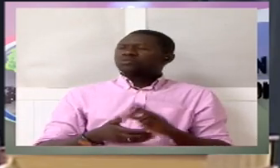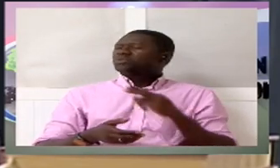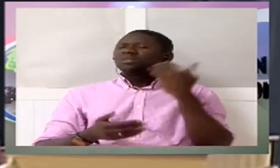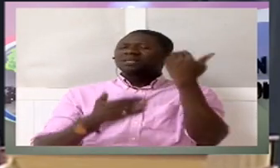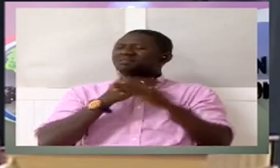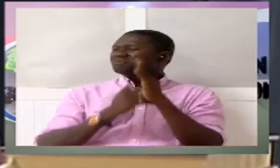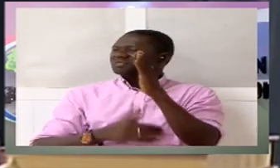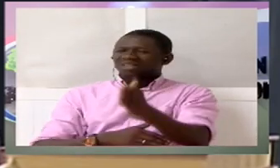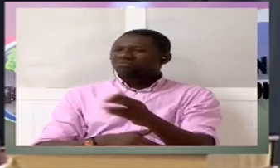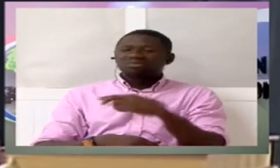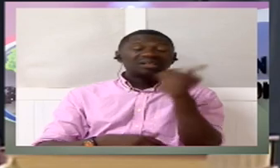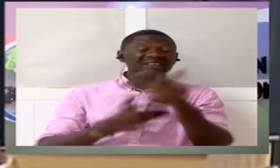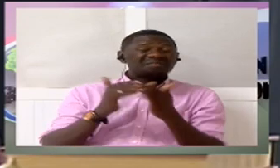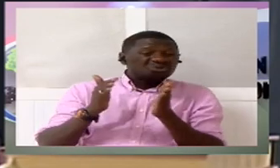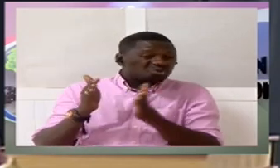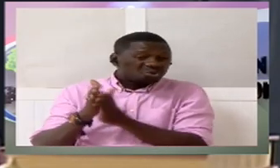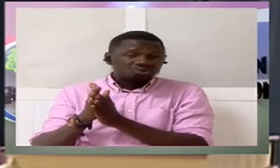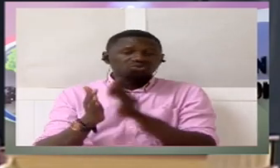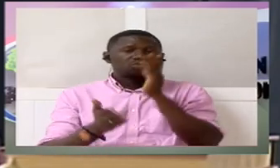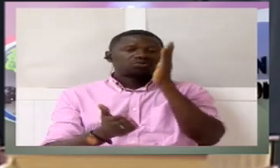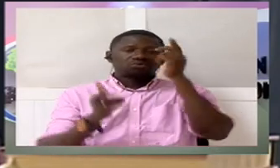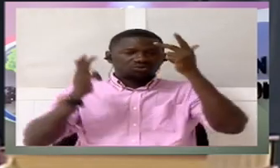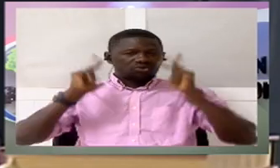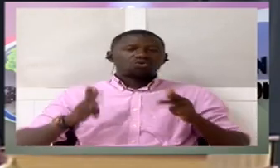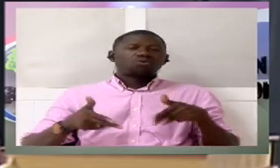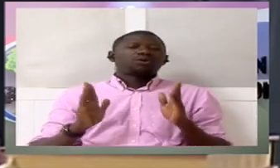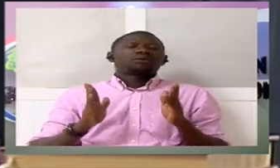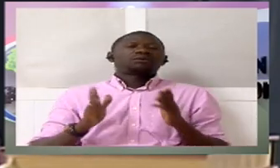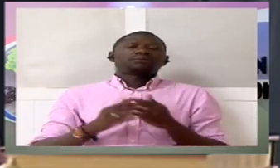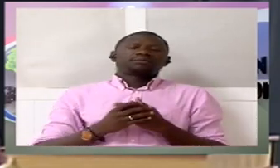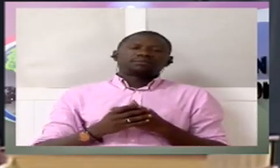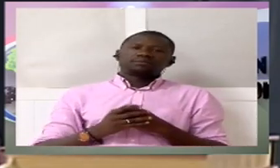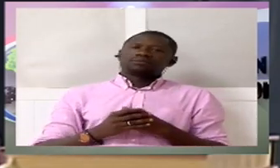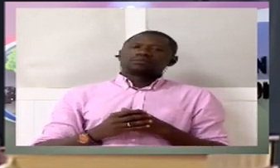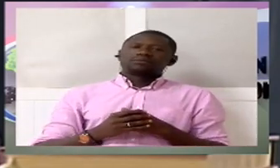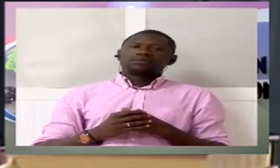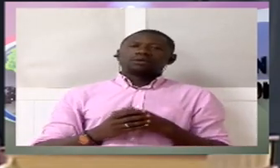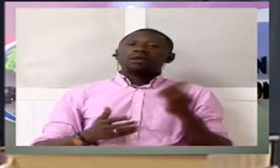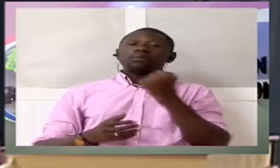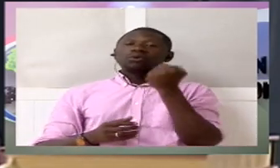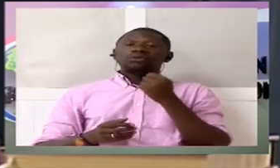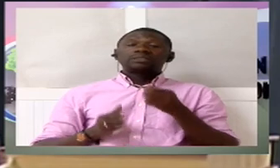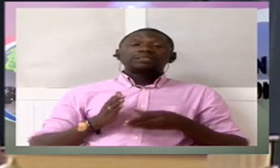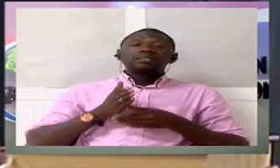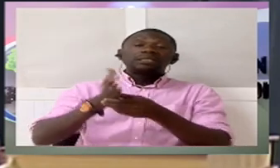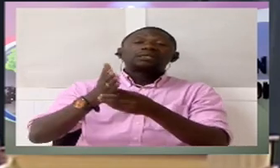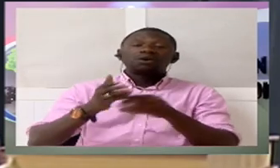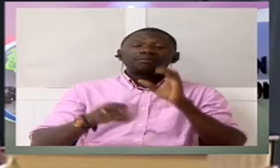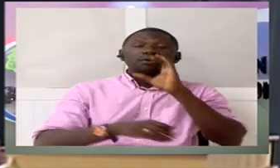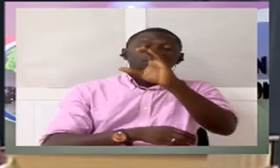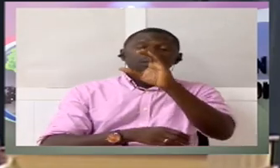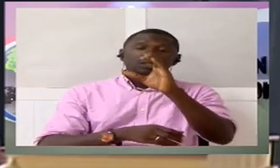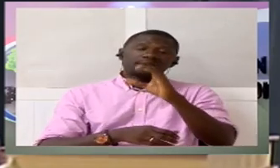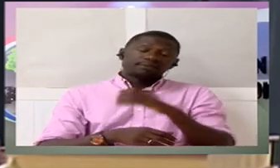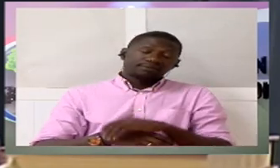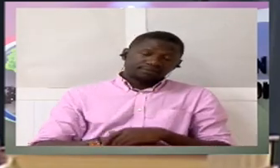It was not even close to the law. Because the one who is leading